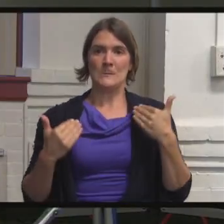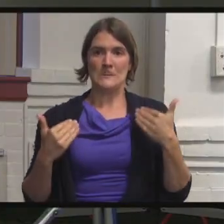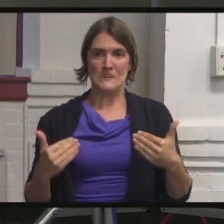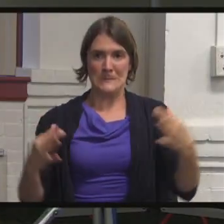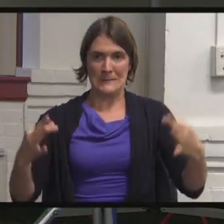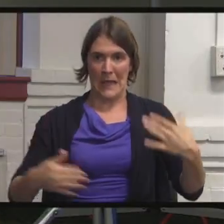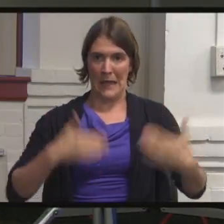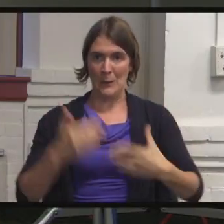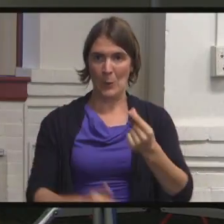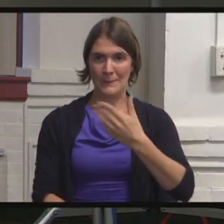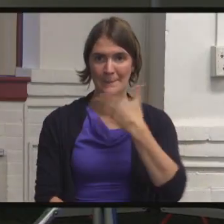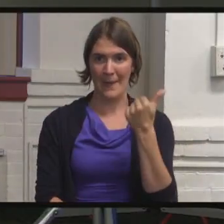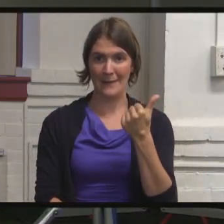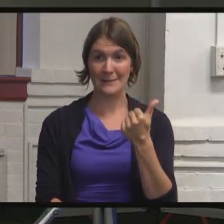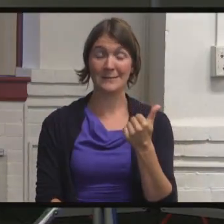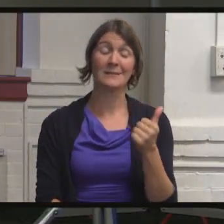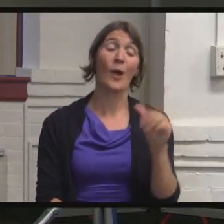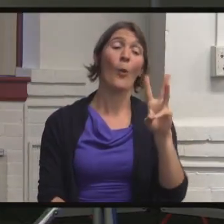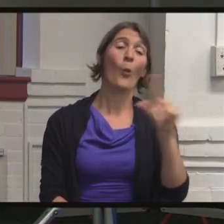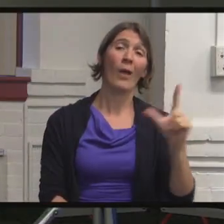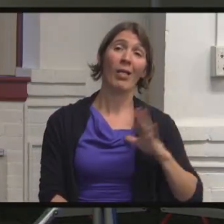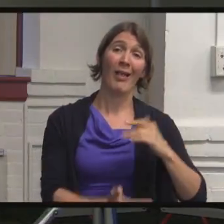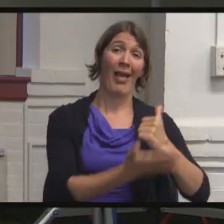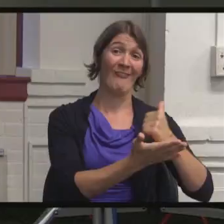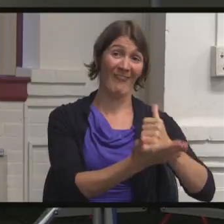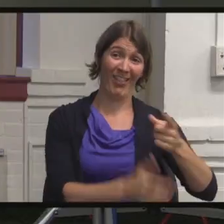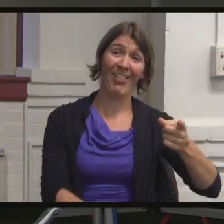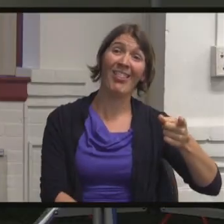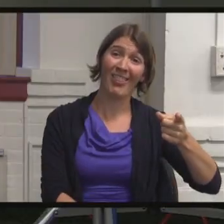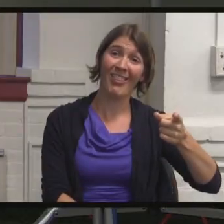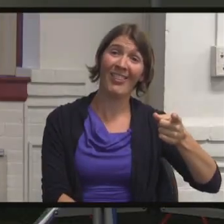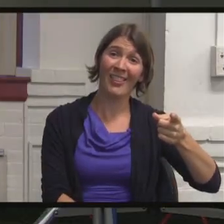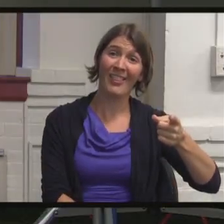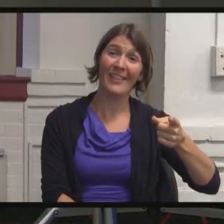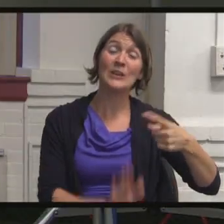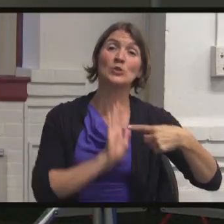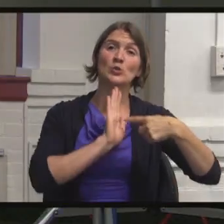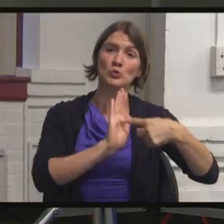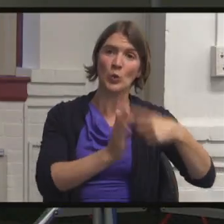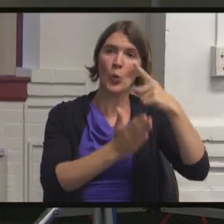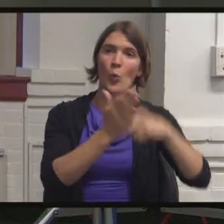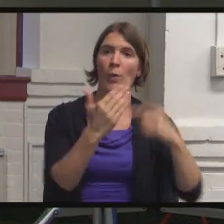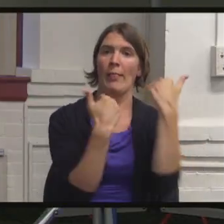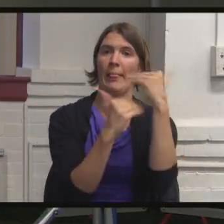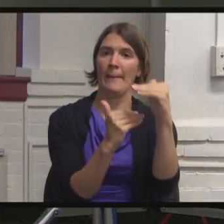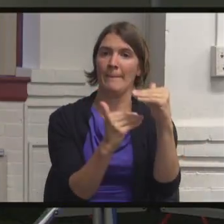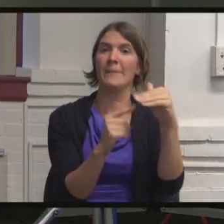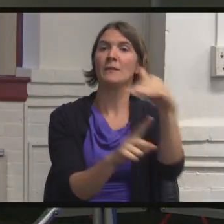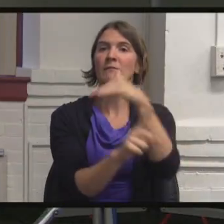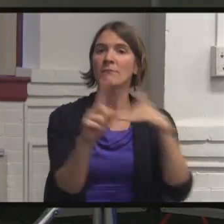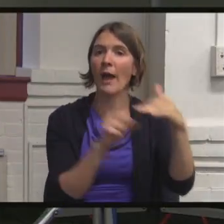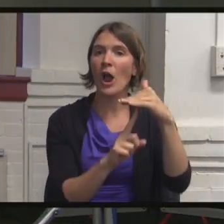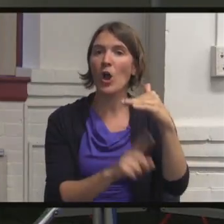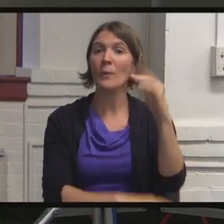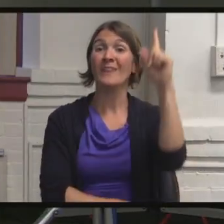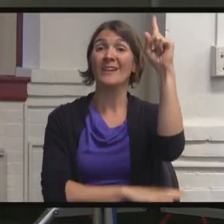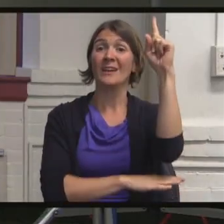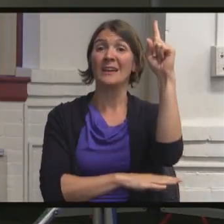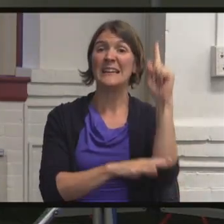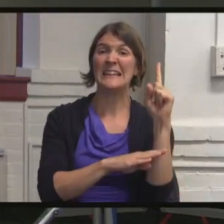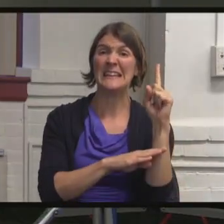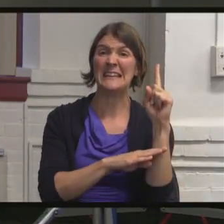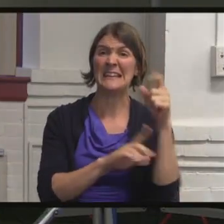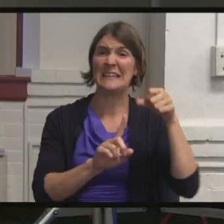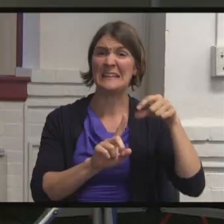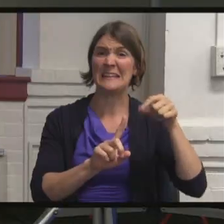think Mr. Dodge has been helpful in showing you the technical limitations of the location at a lower height. What I'd